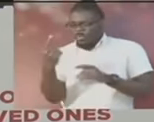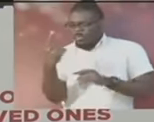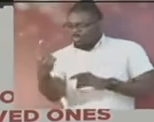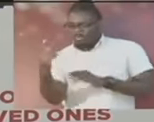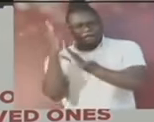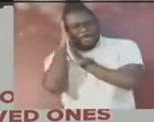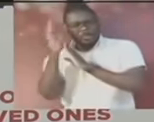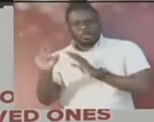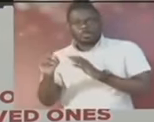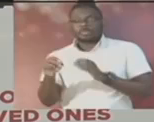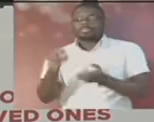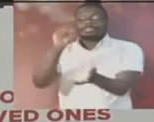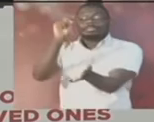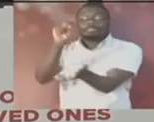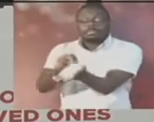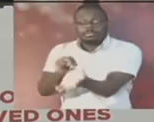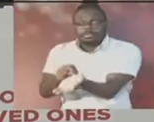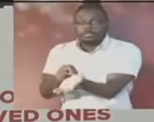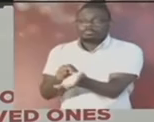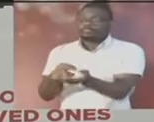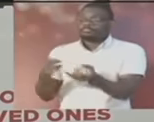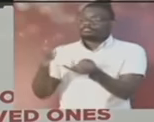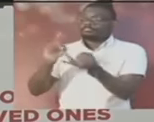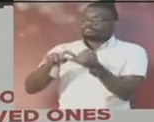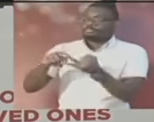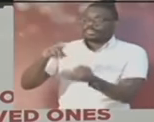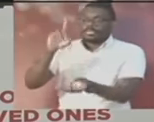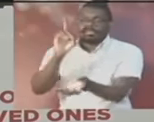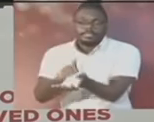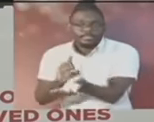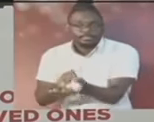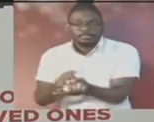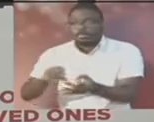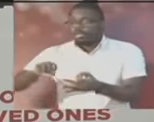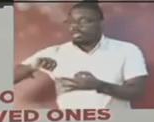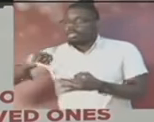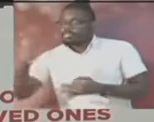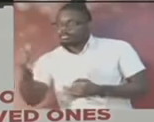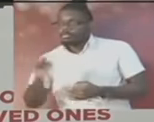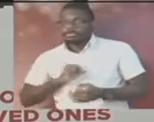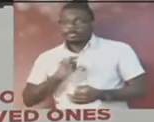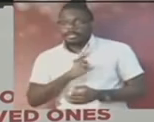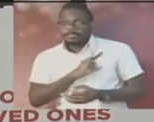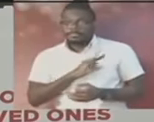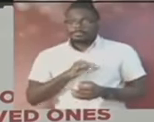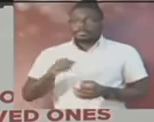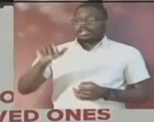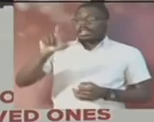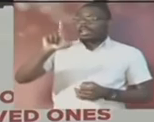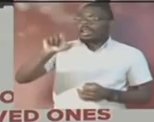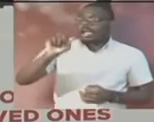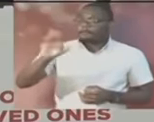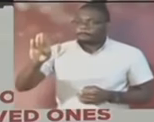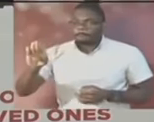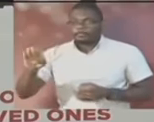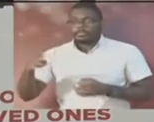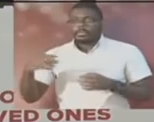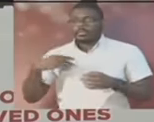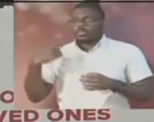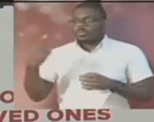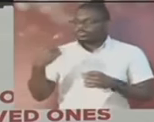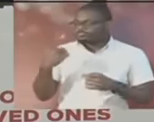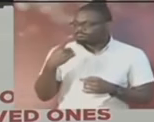nurses, the doctors, the supporting staff, for example, lab services that have to do laboratory tests on a